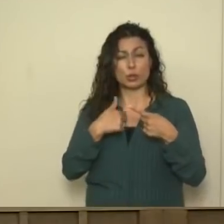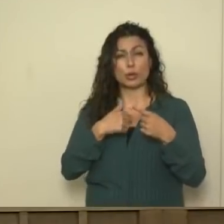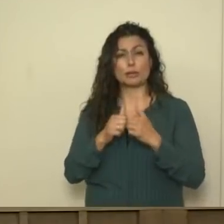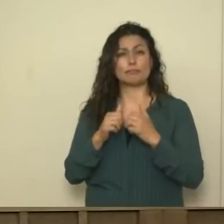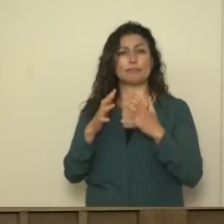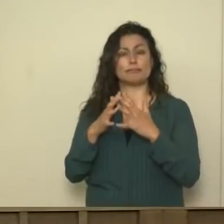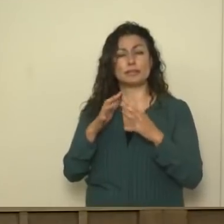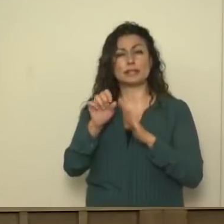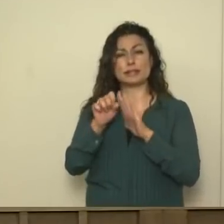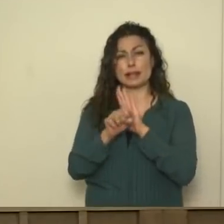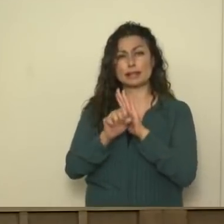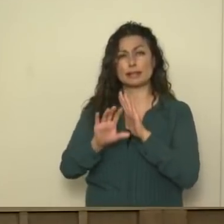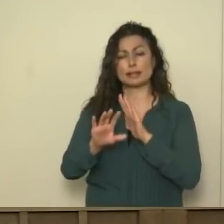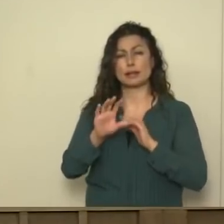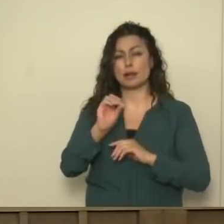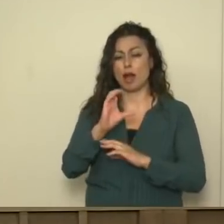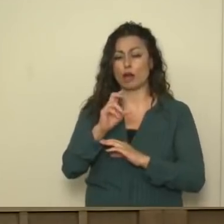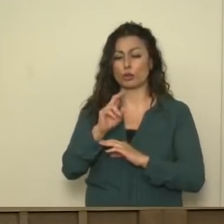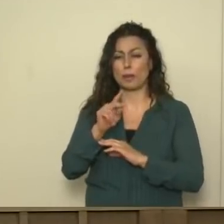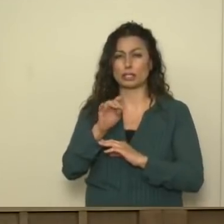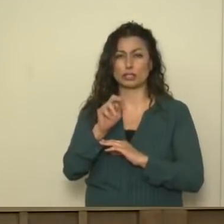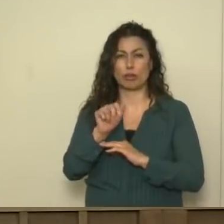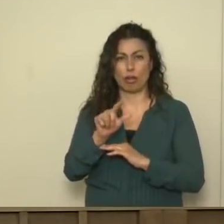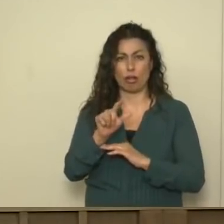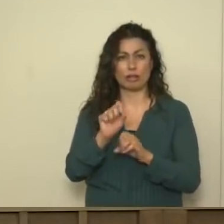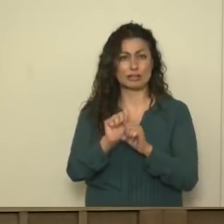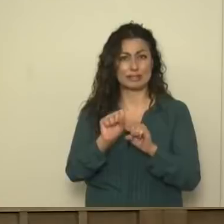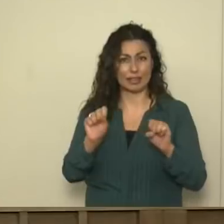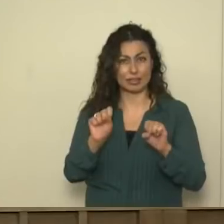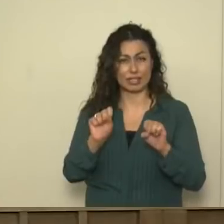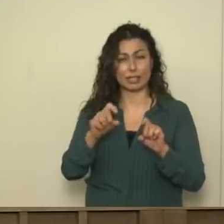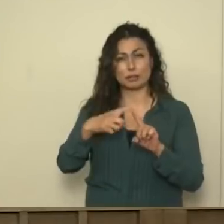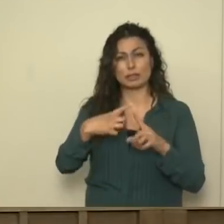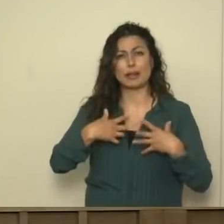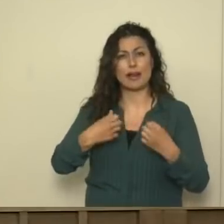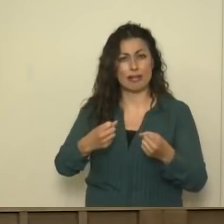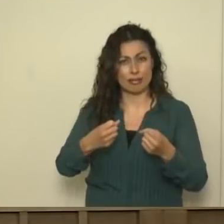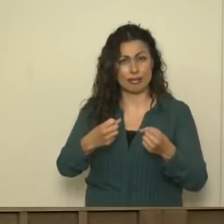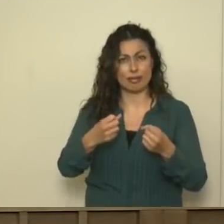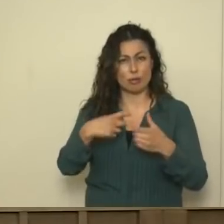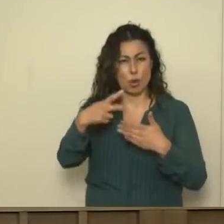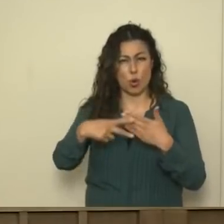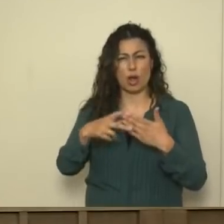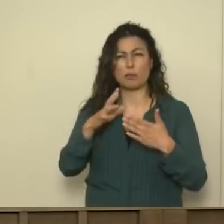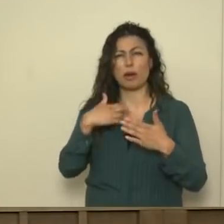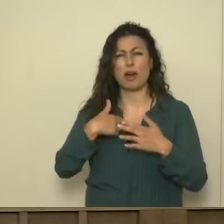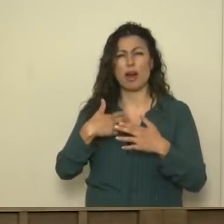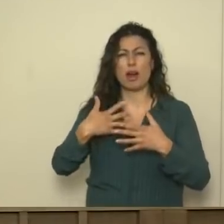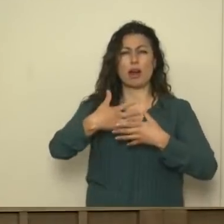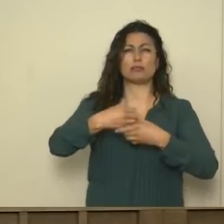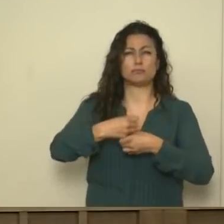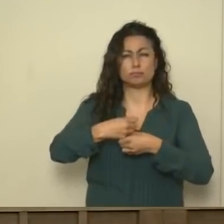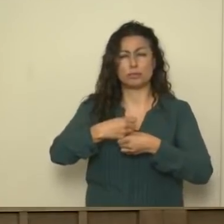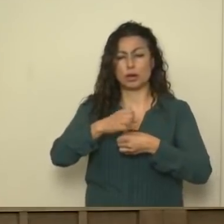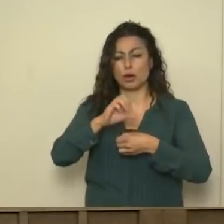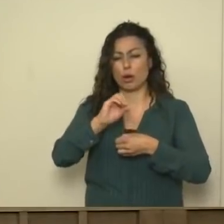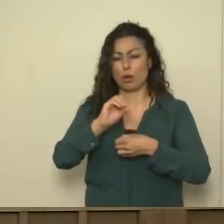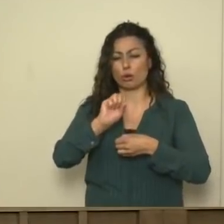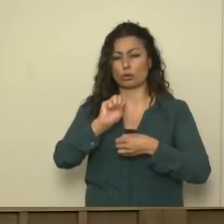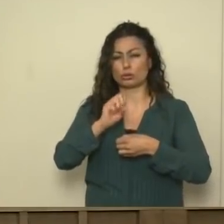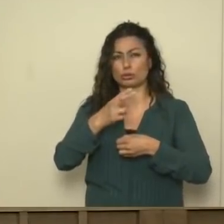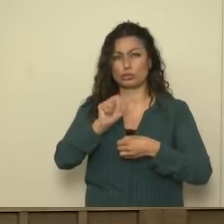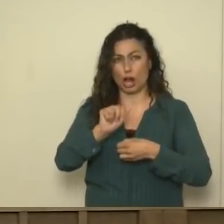implement the state's occupational safety and health program, which I'll just refer to as the OSHA